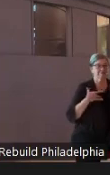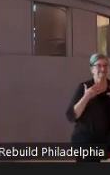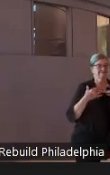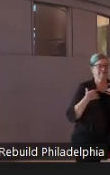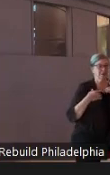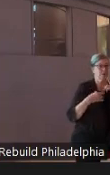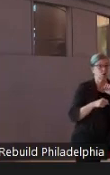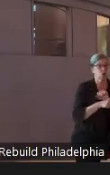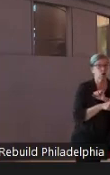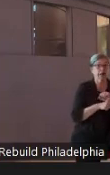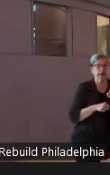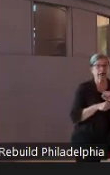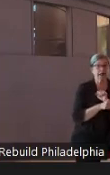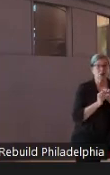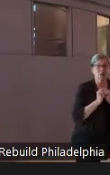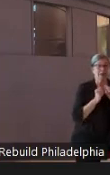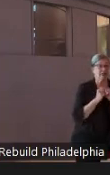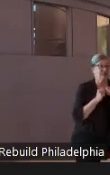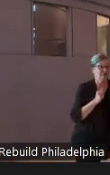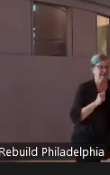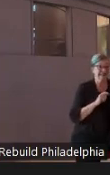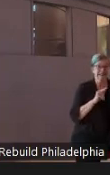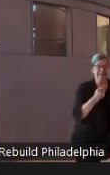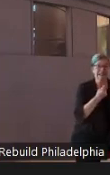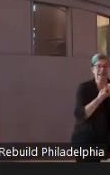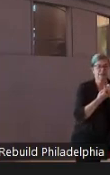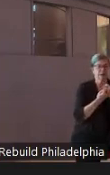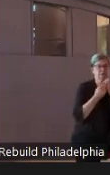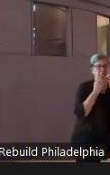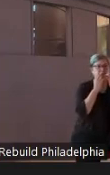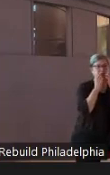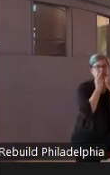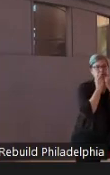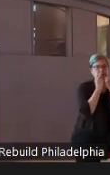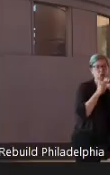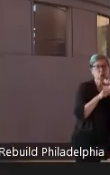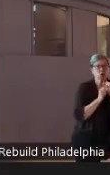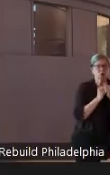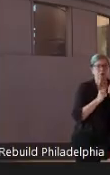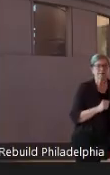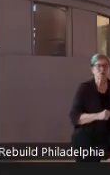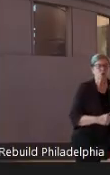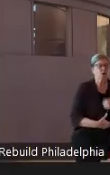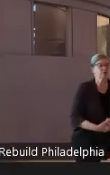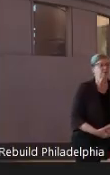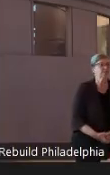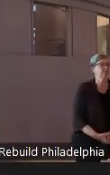excited to be working with the team that I work with.